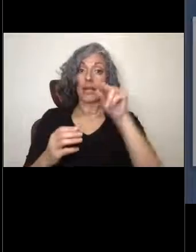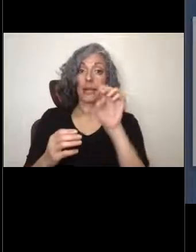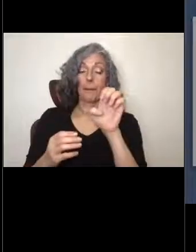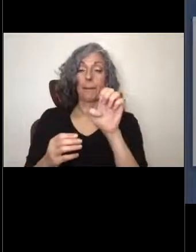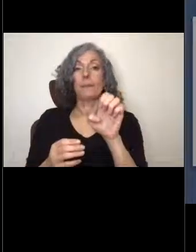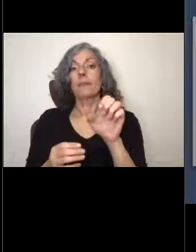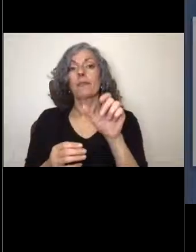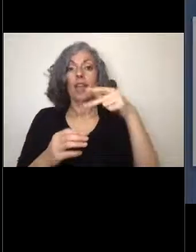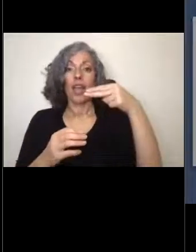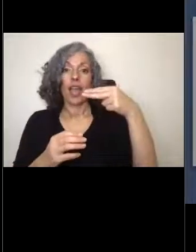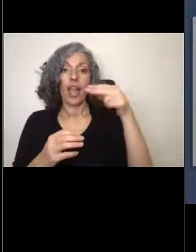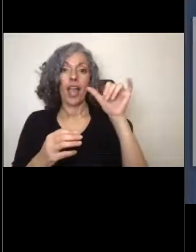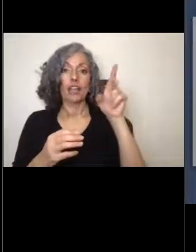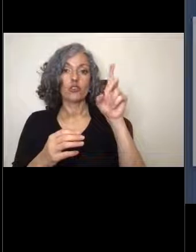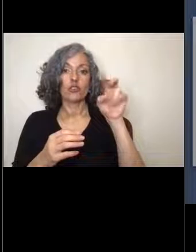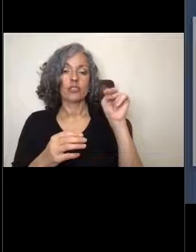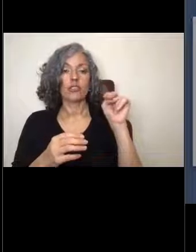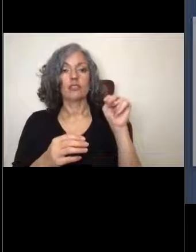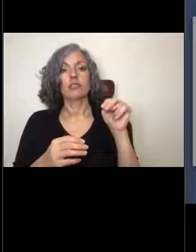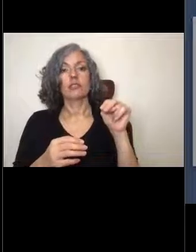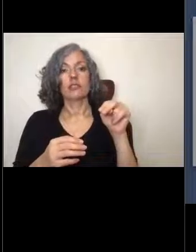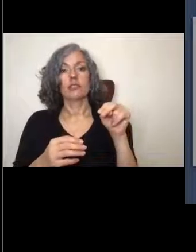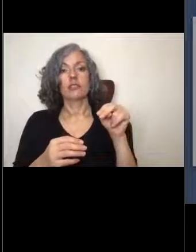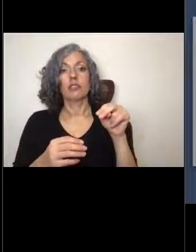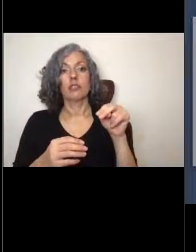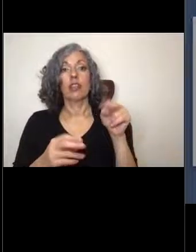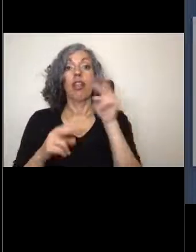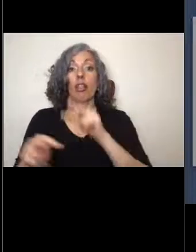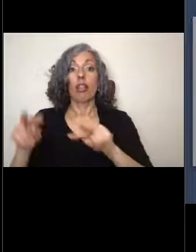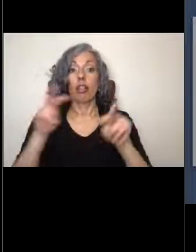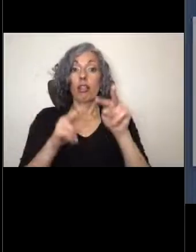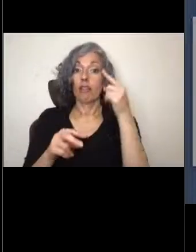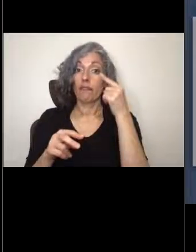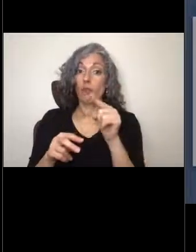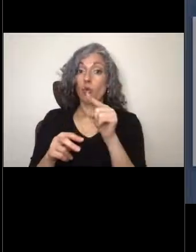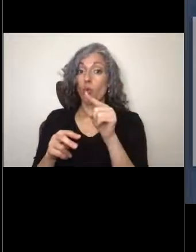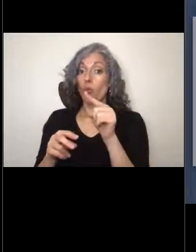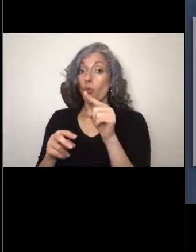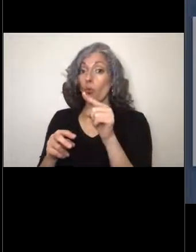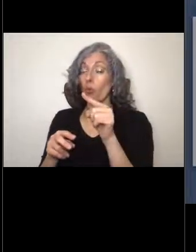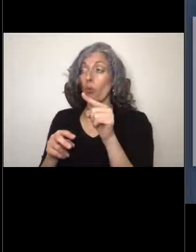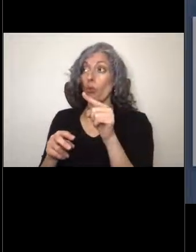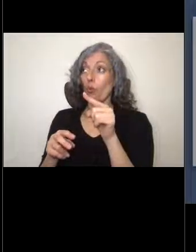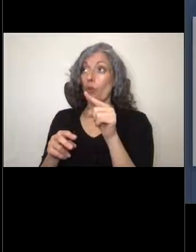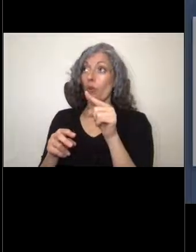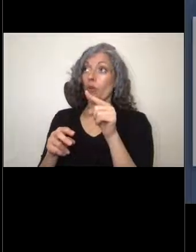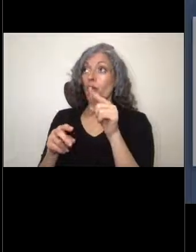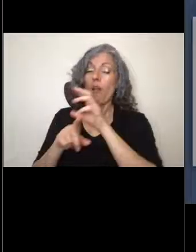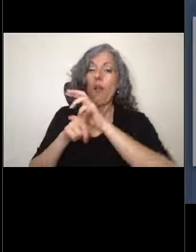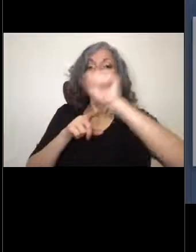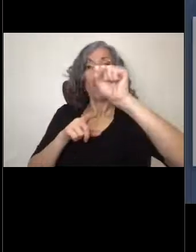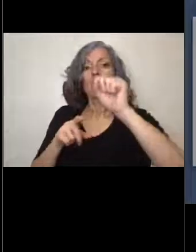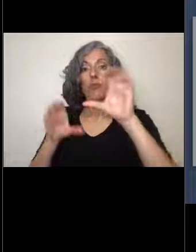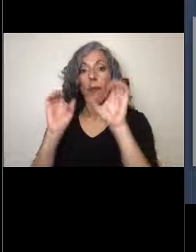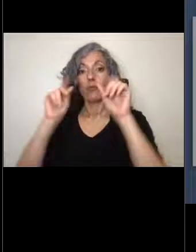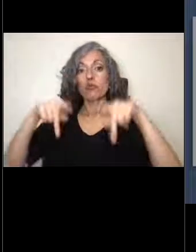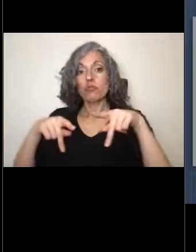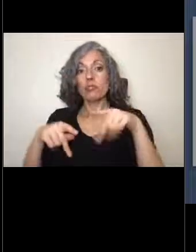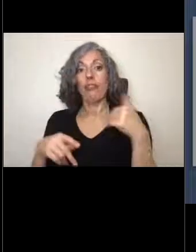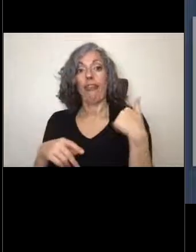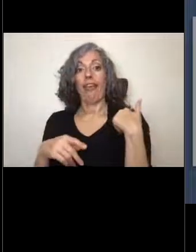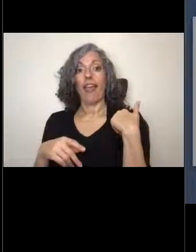trenching so that we dig once and look for these, kind of radical, awesome opportunities and like have this